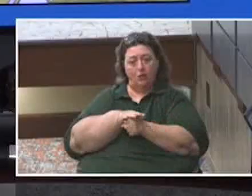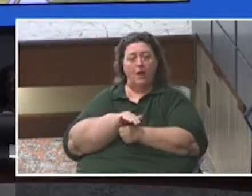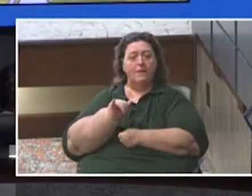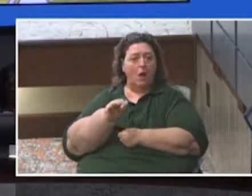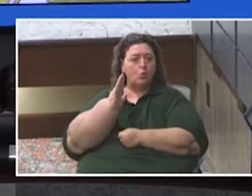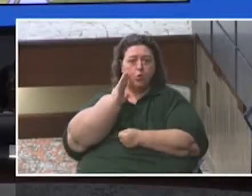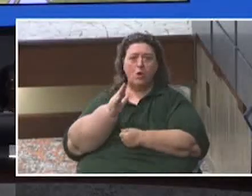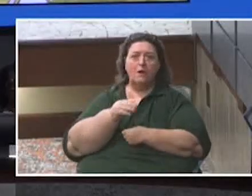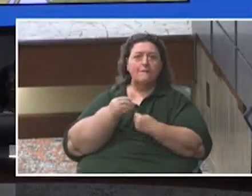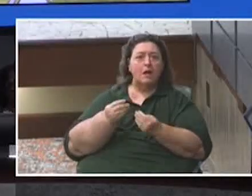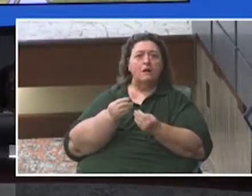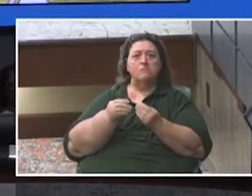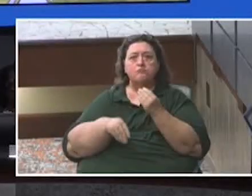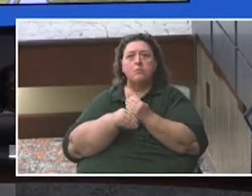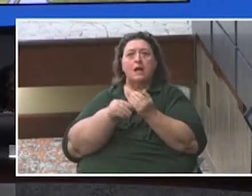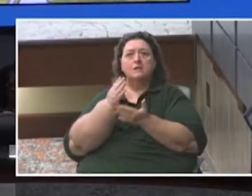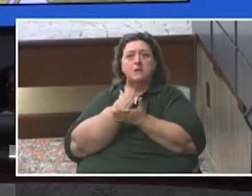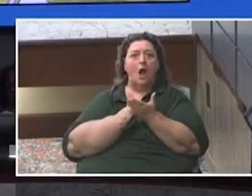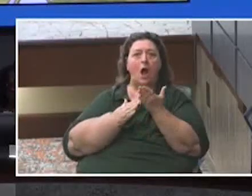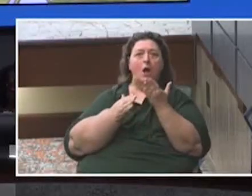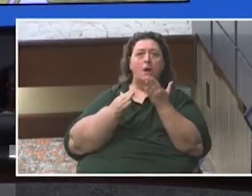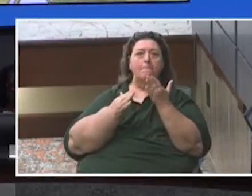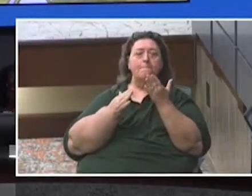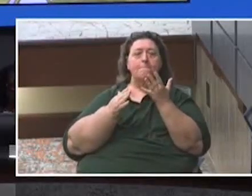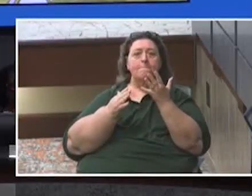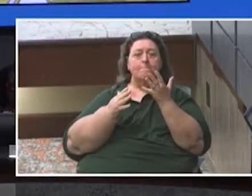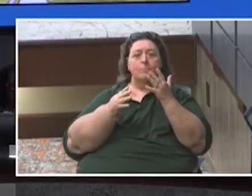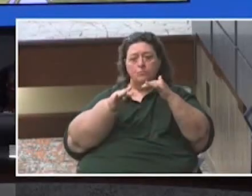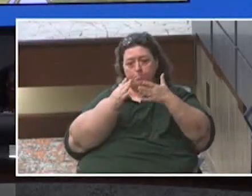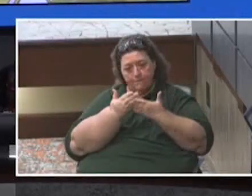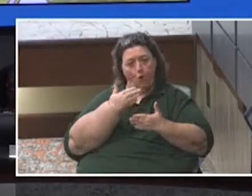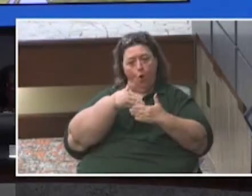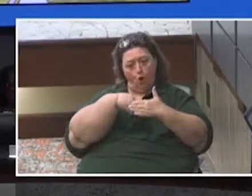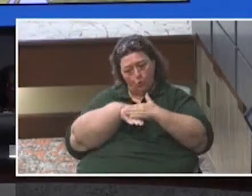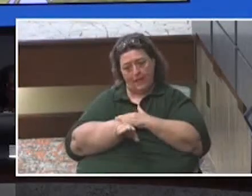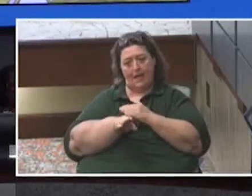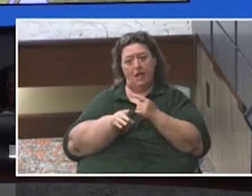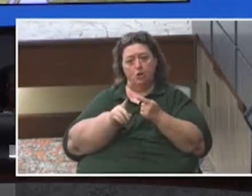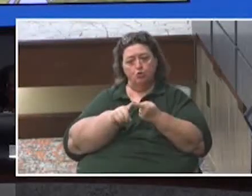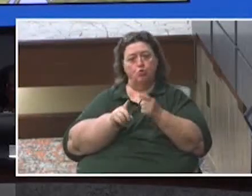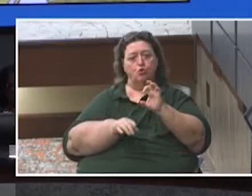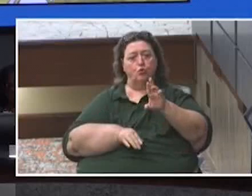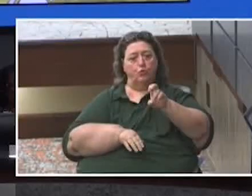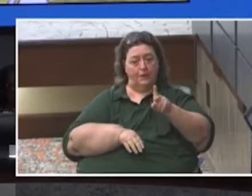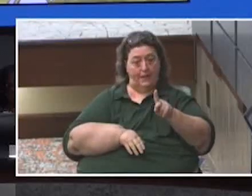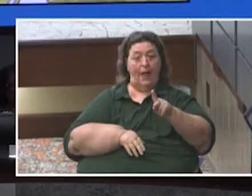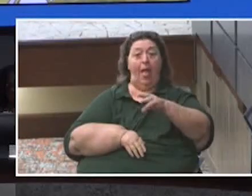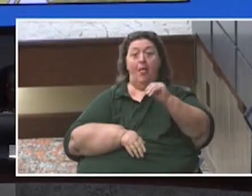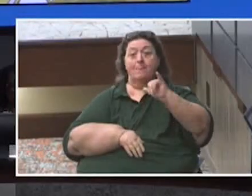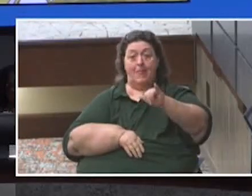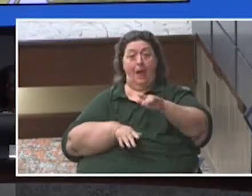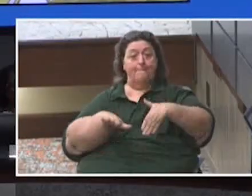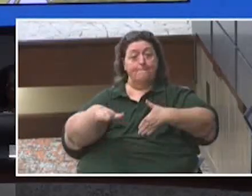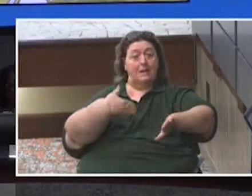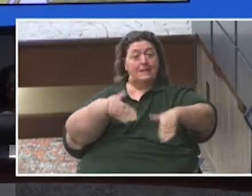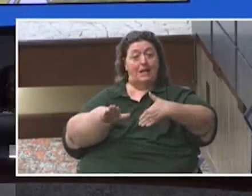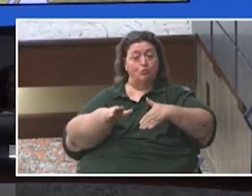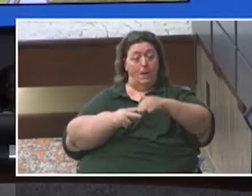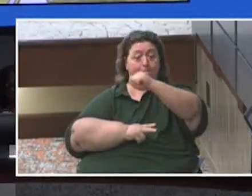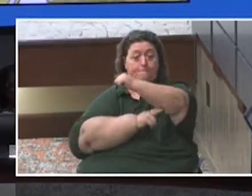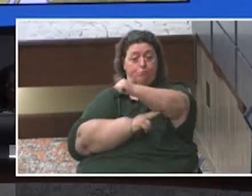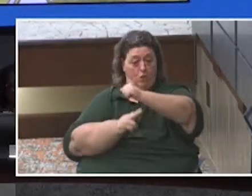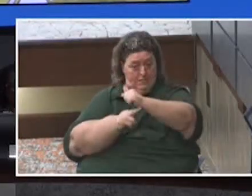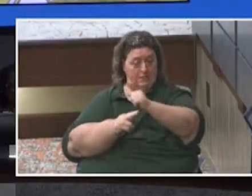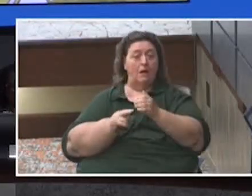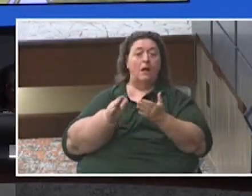filter through the creek before it goes into the creek, and also creating that pedestrian bridge, very important as we're going to be able to connect to the track